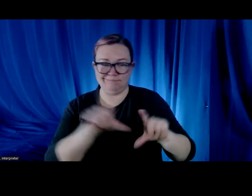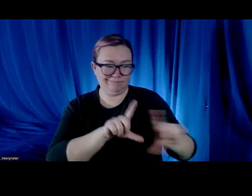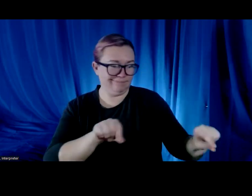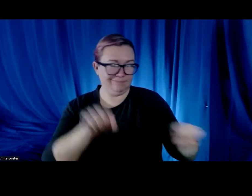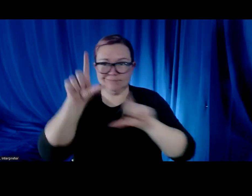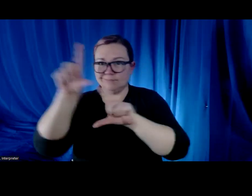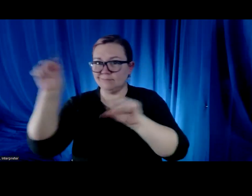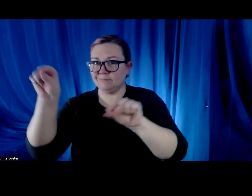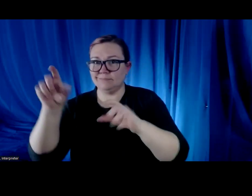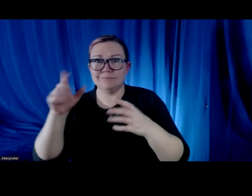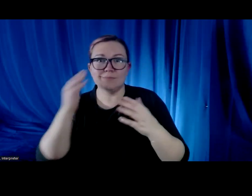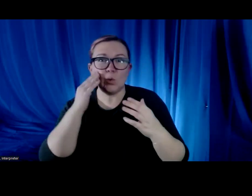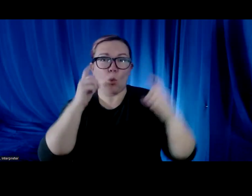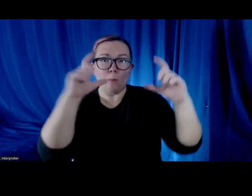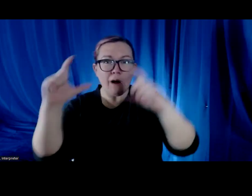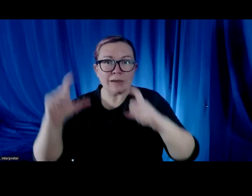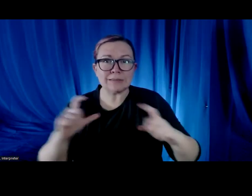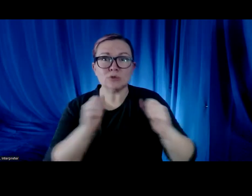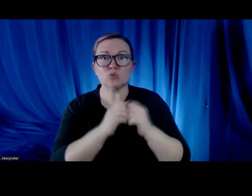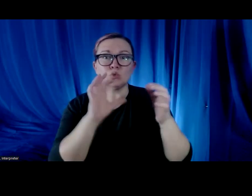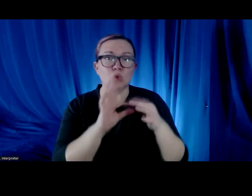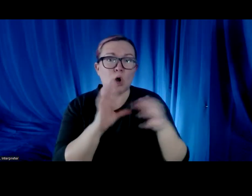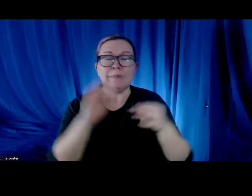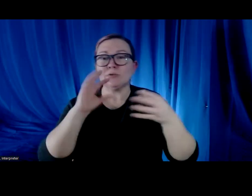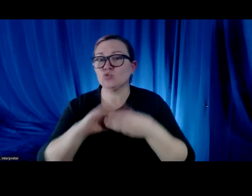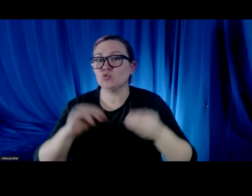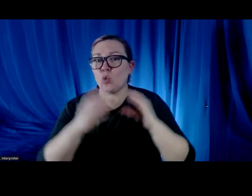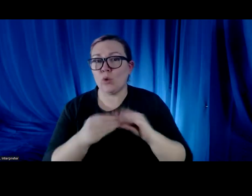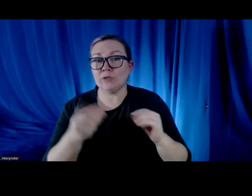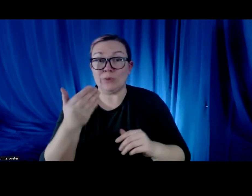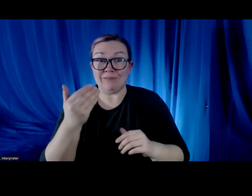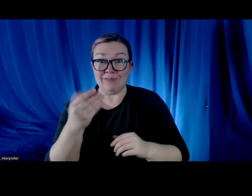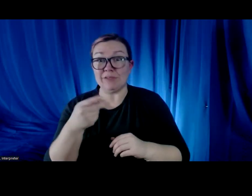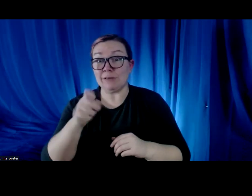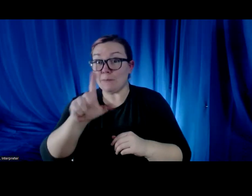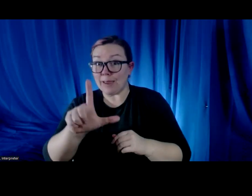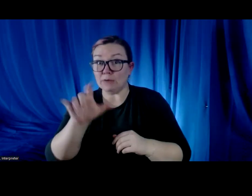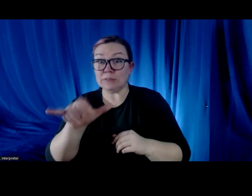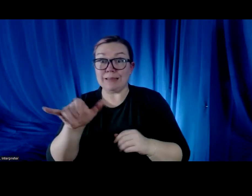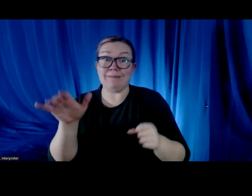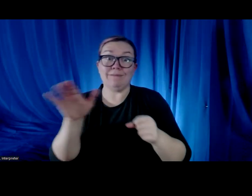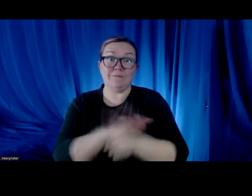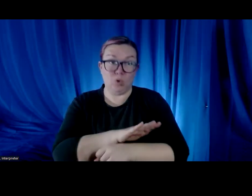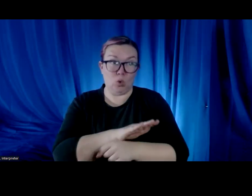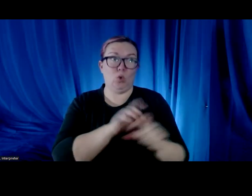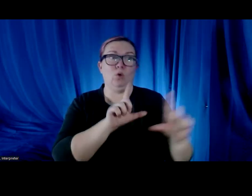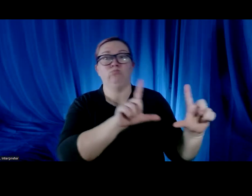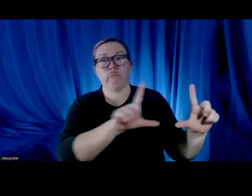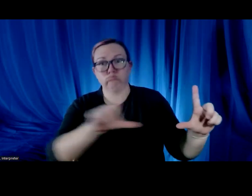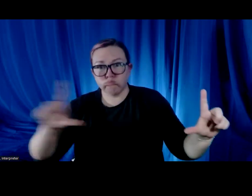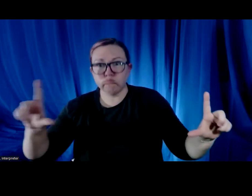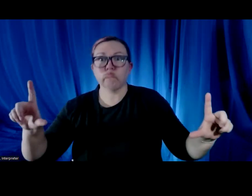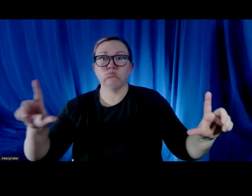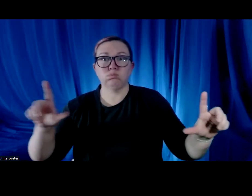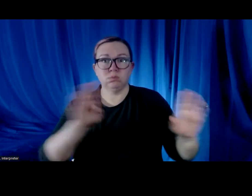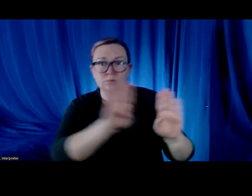the space. Um, so the 15 panels, the full scale is that sort of seamless full span.